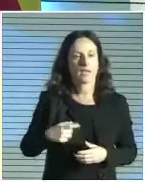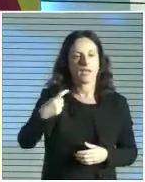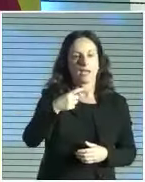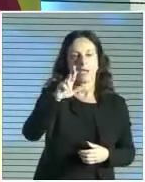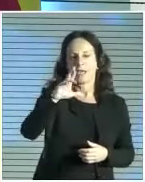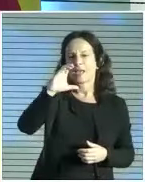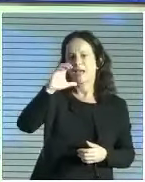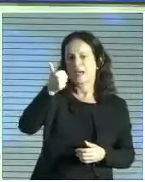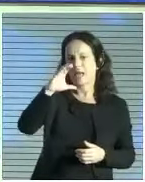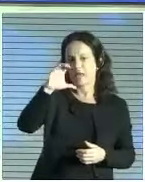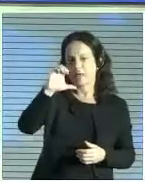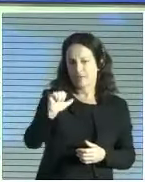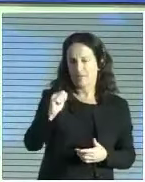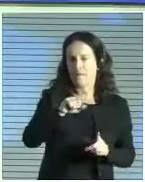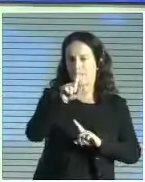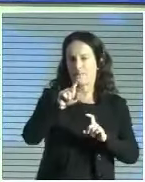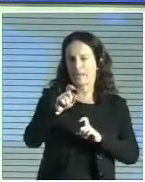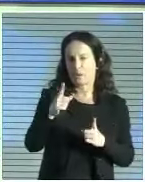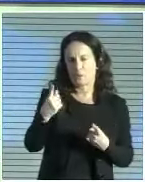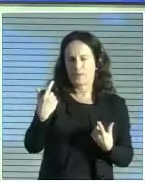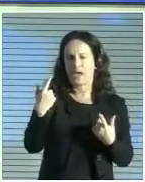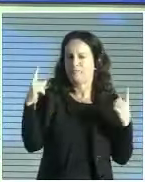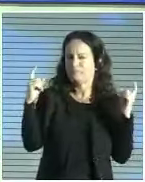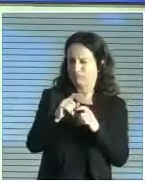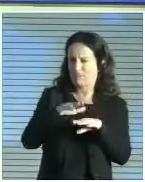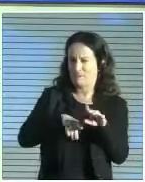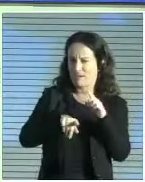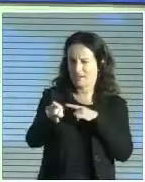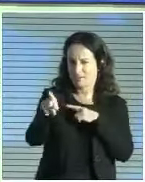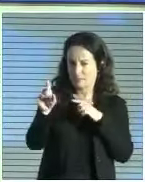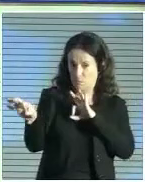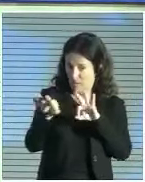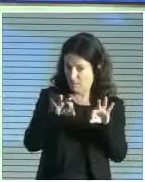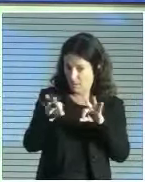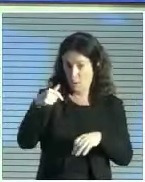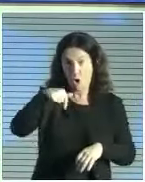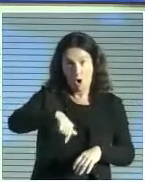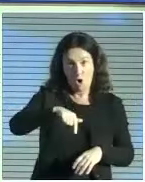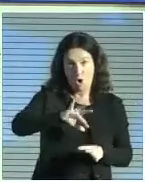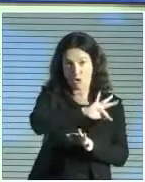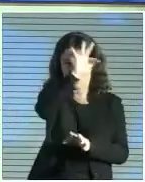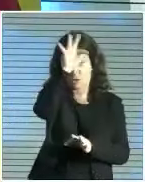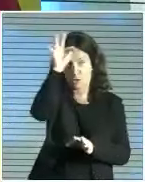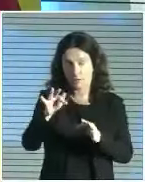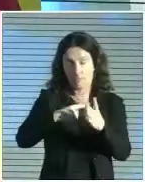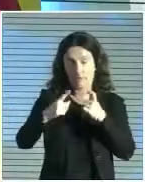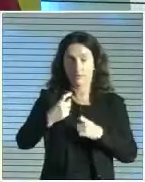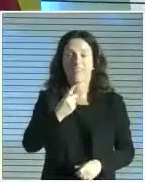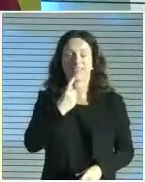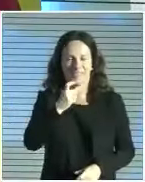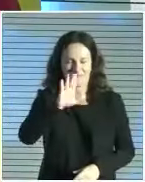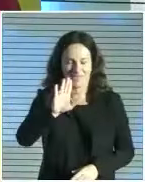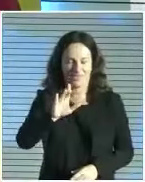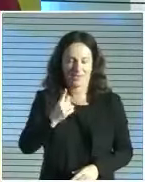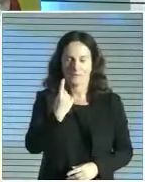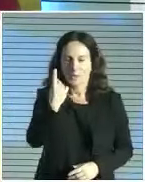said lots of complicated things anyway. Well, it's a yeah, good start. okay, no, but what we want to hear now in the room is from the Canadian perspective. You